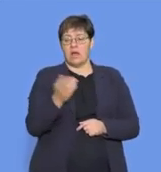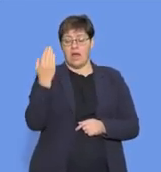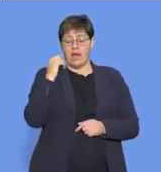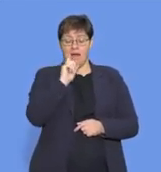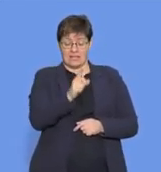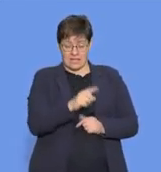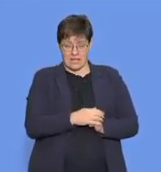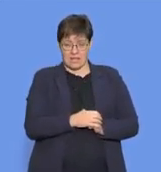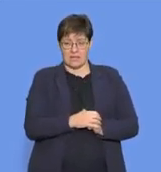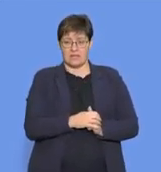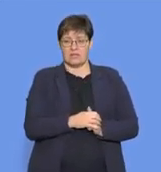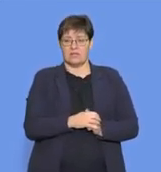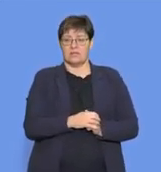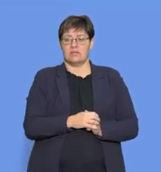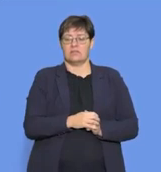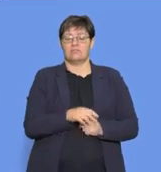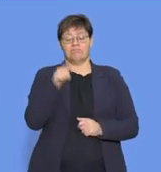of your last answer,